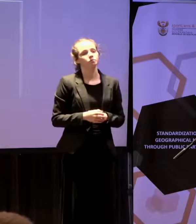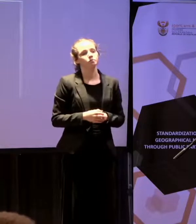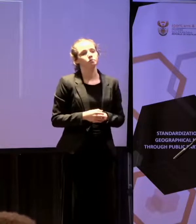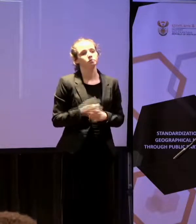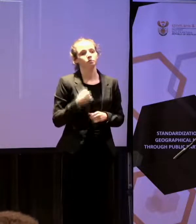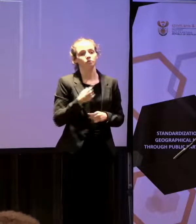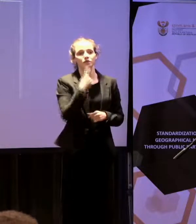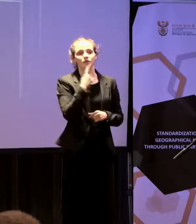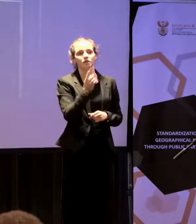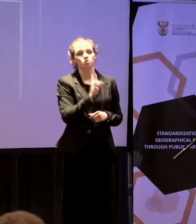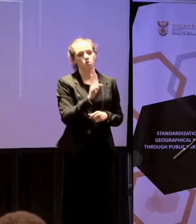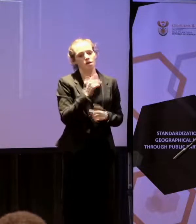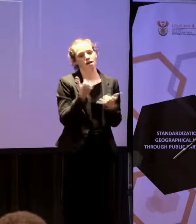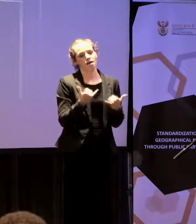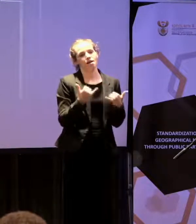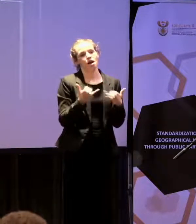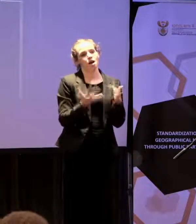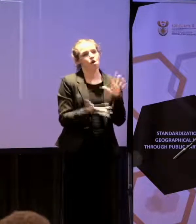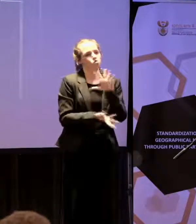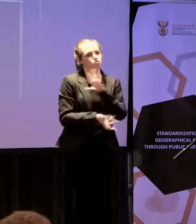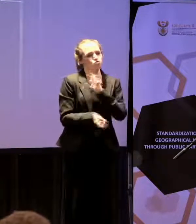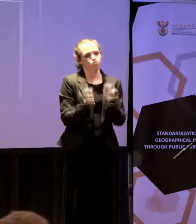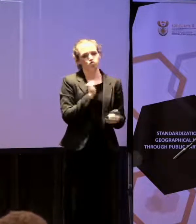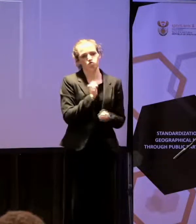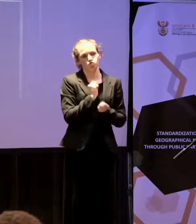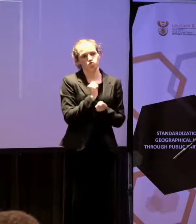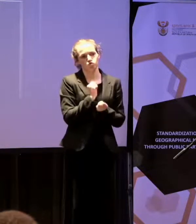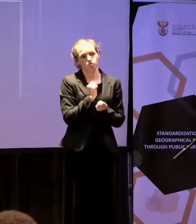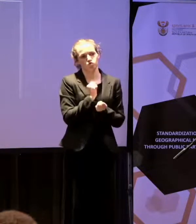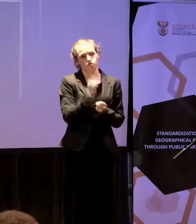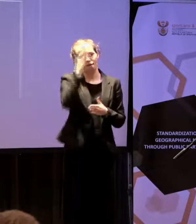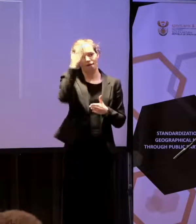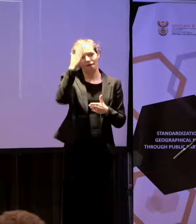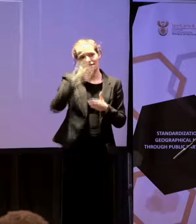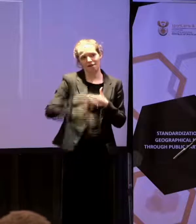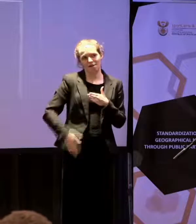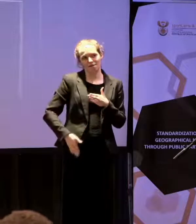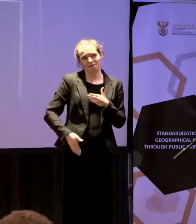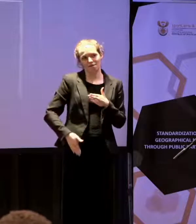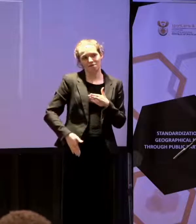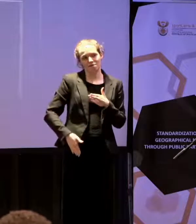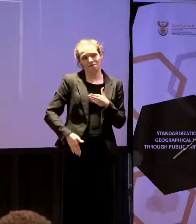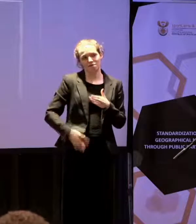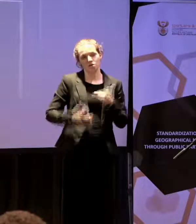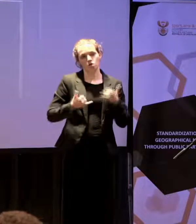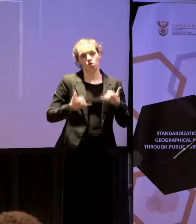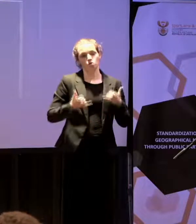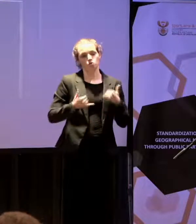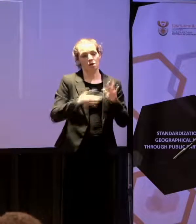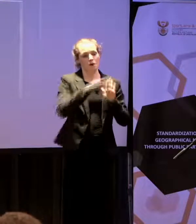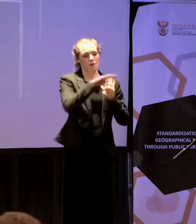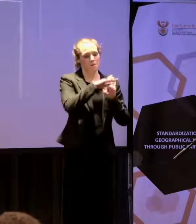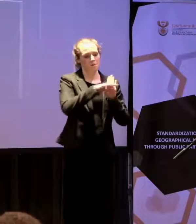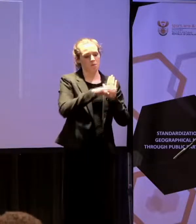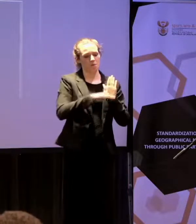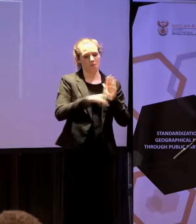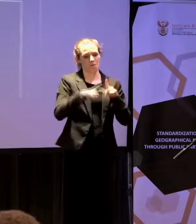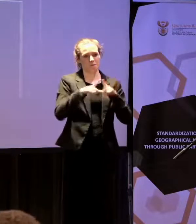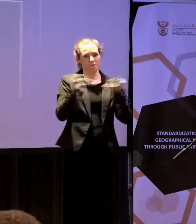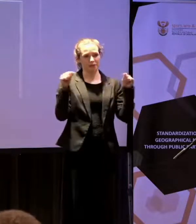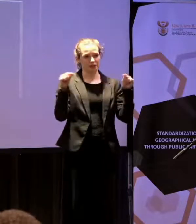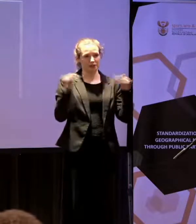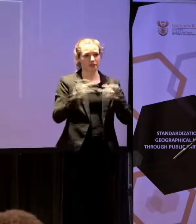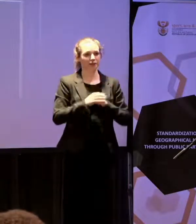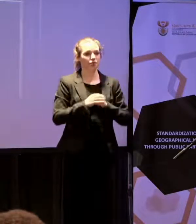a wrap-up. This is the end of today's program. We